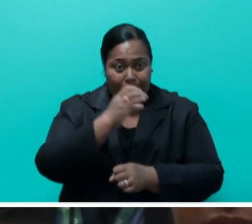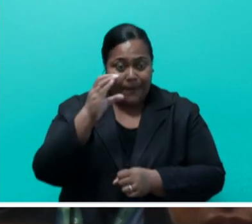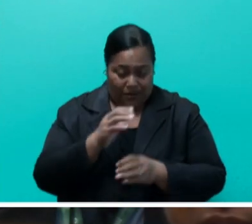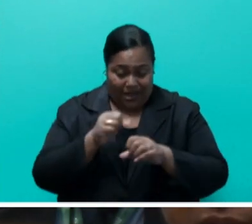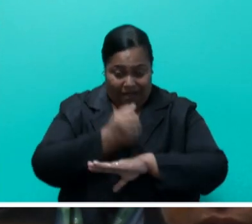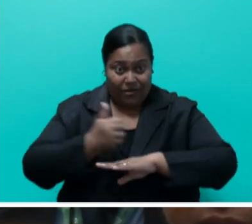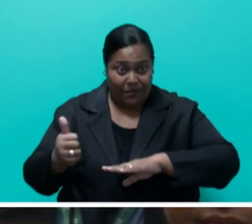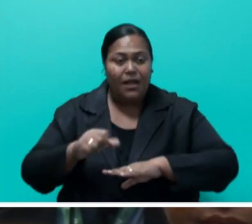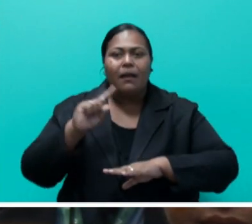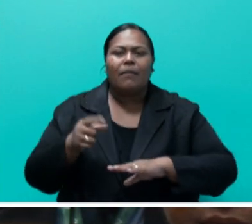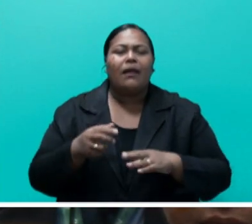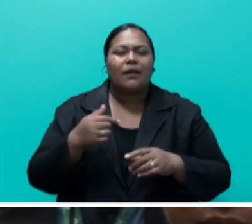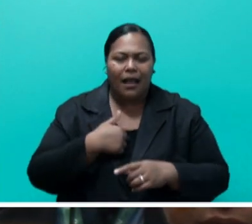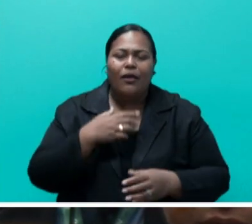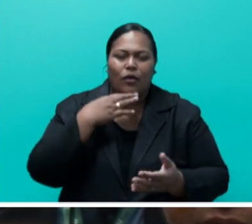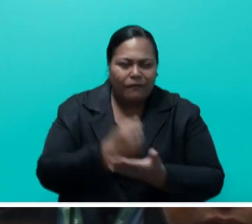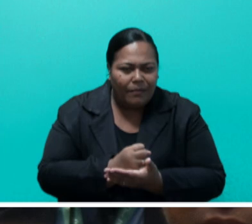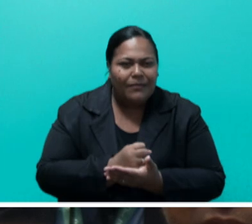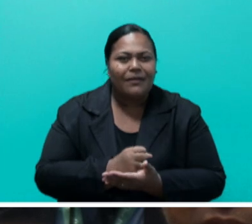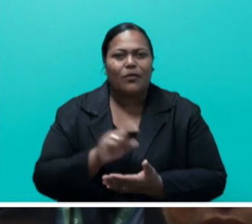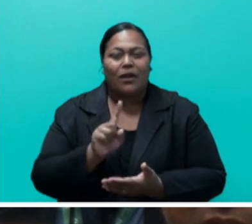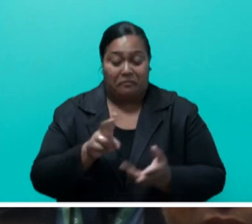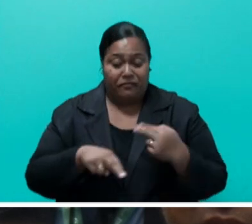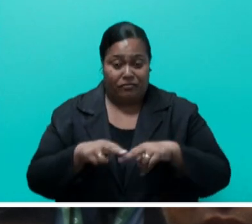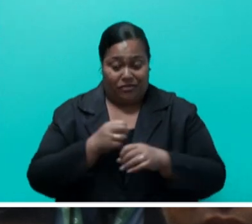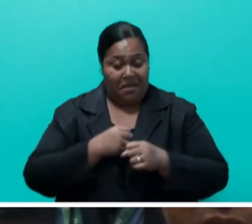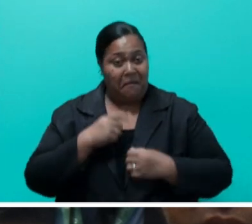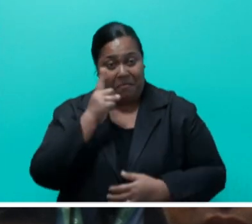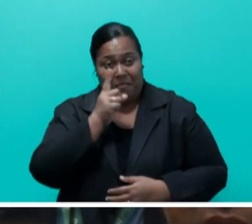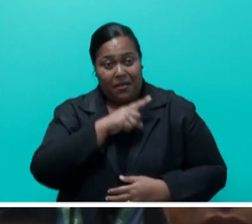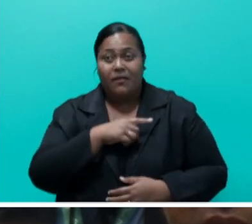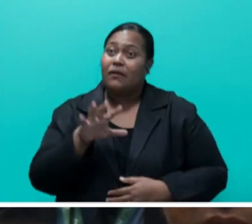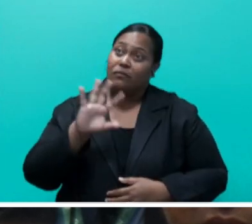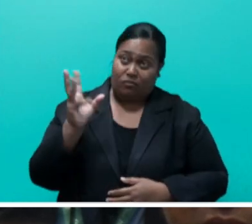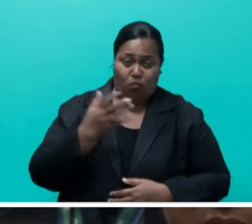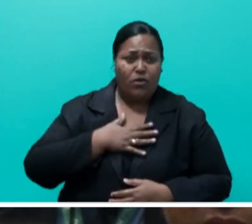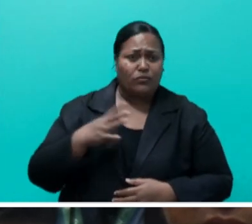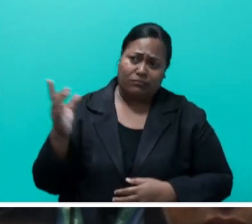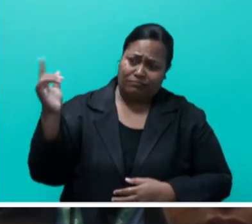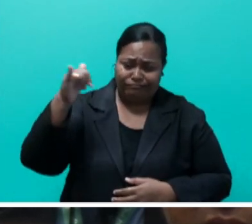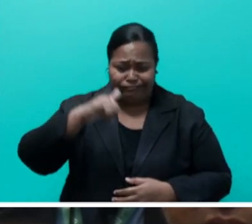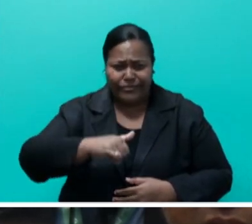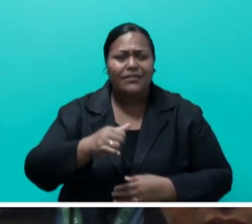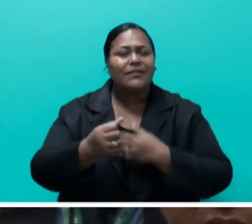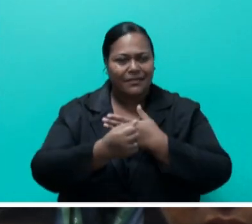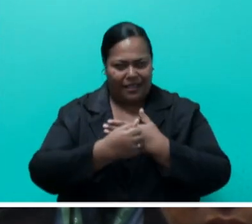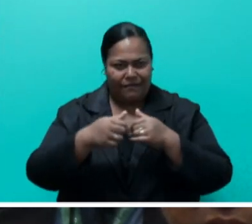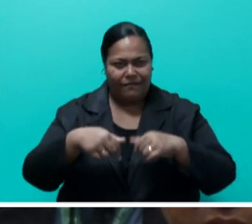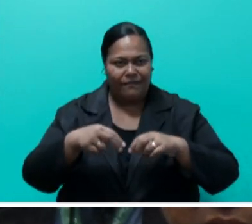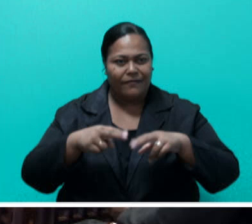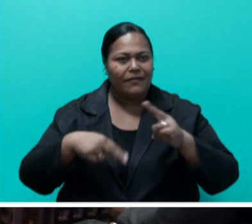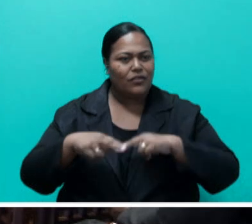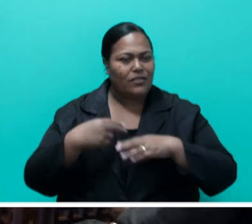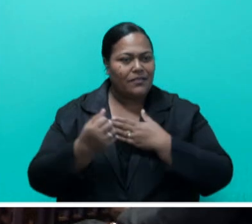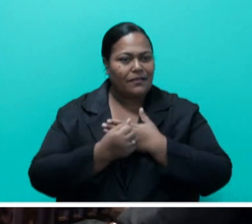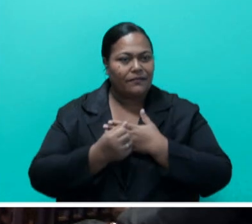assure Fiji and our people and also those who would like to visit our shores that it is safe to come here. Thank you. Thank you.